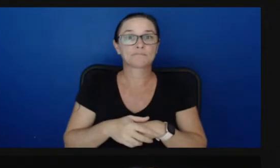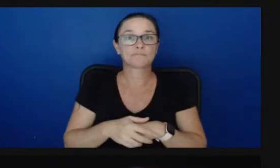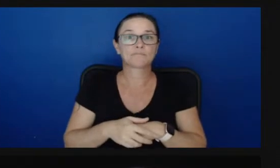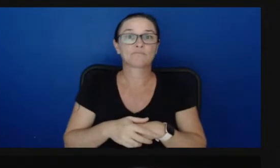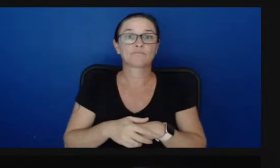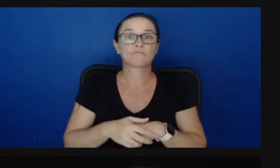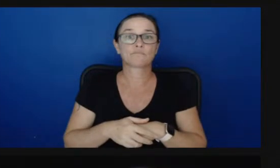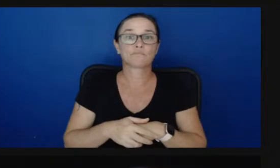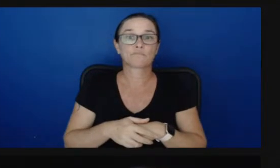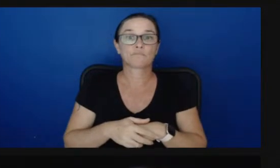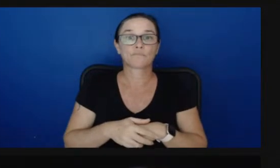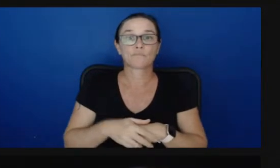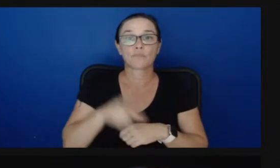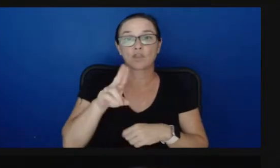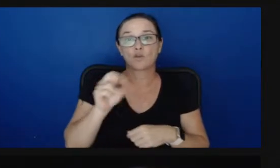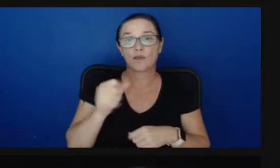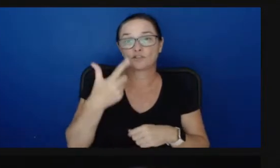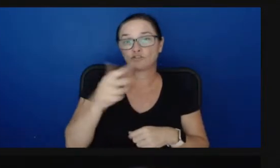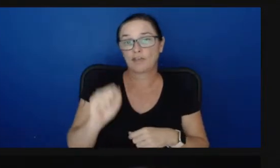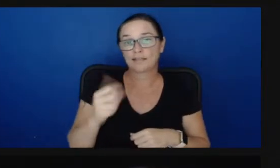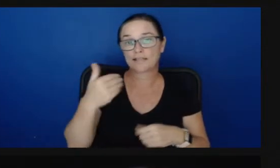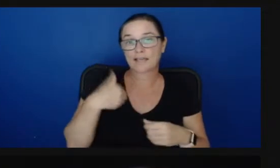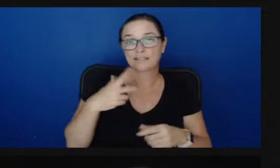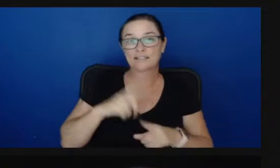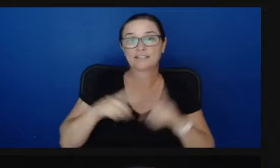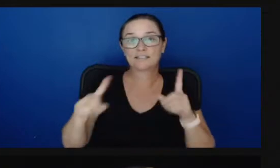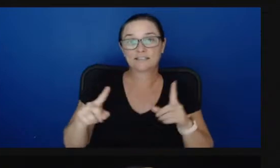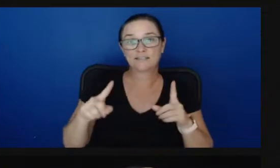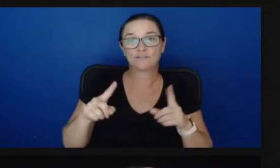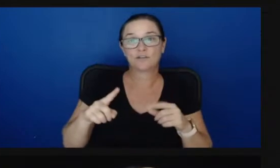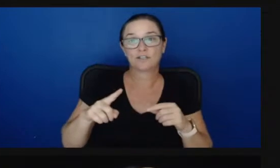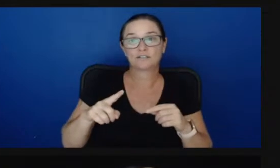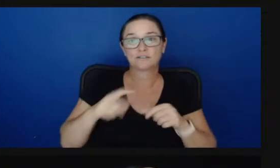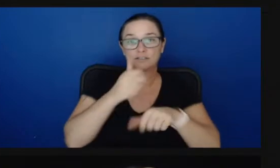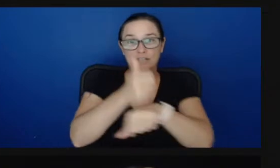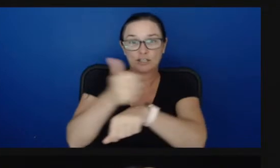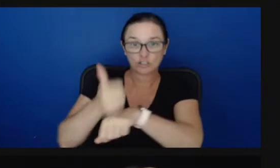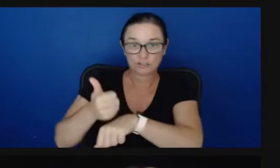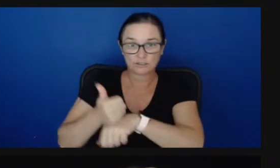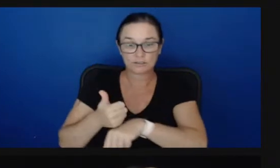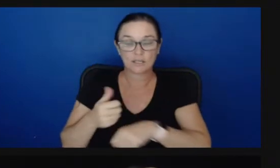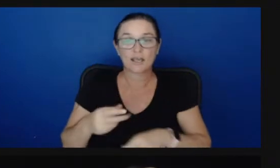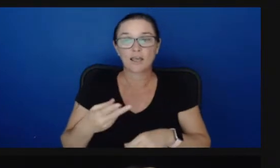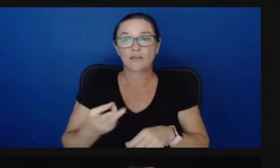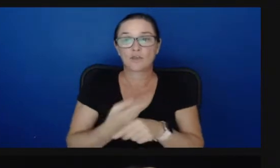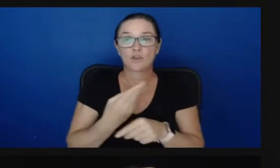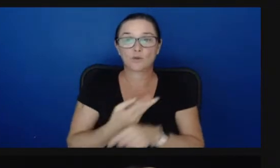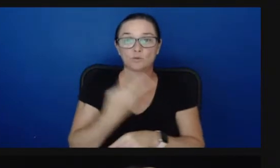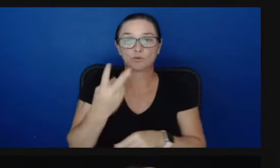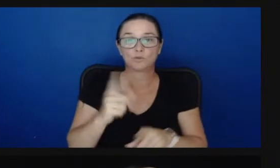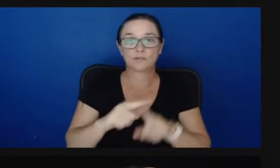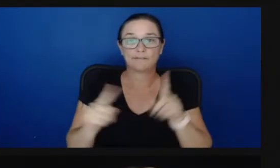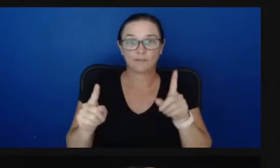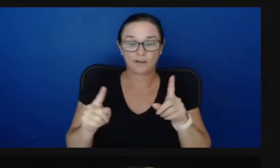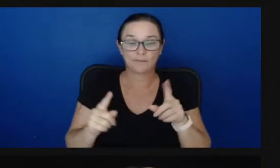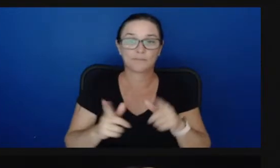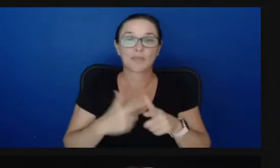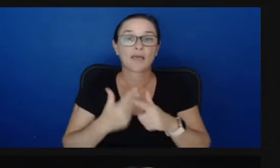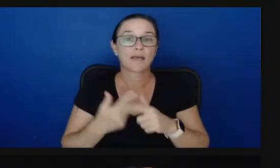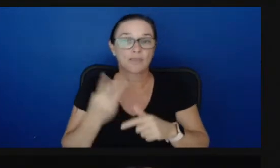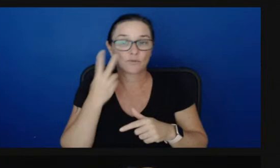out different GPS stations to make their plots. So they've used 2 different stations and then ones on that graph we just